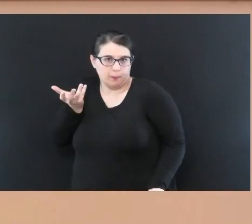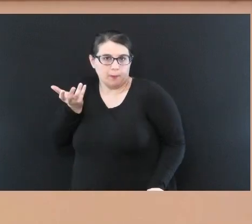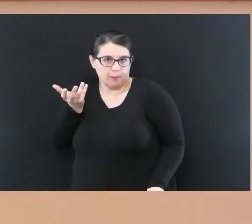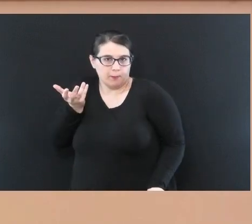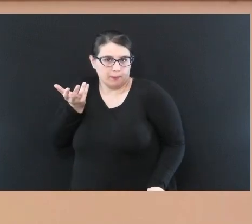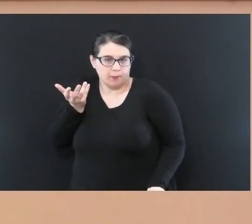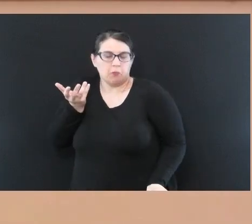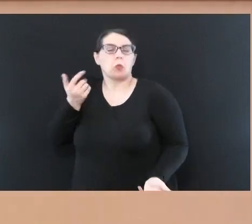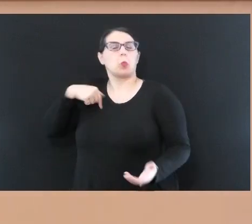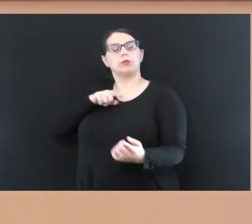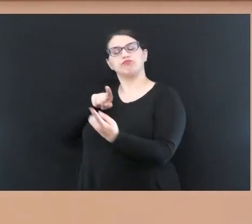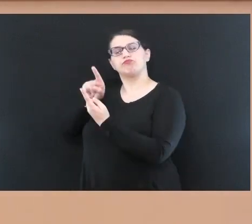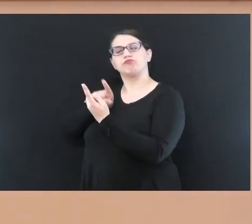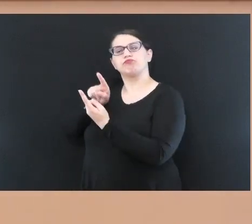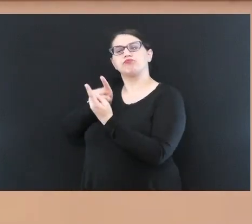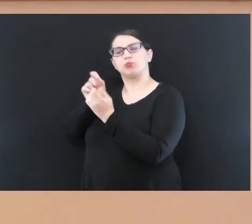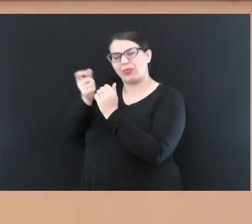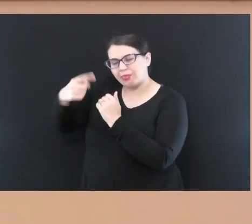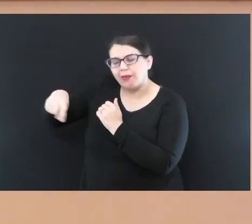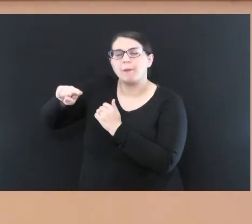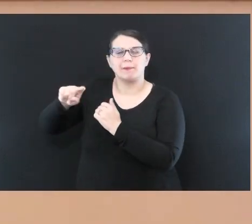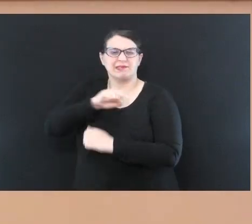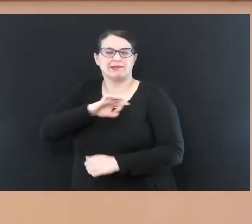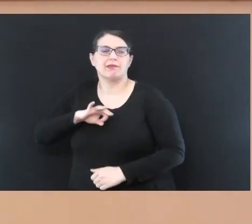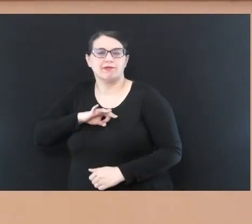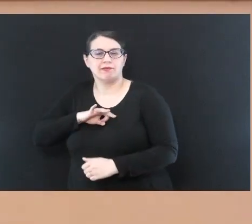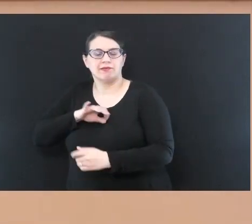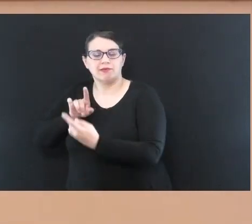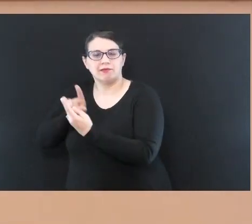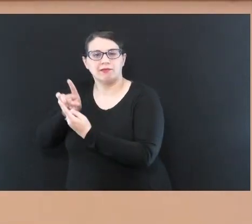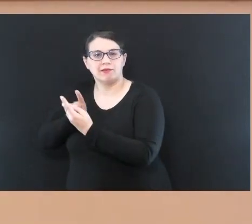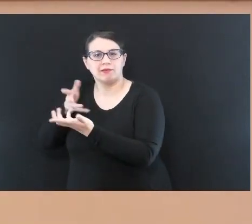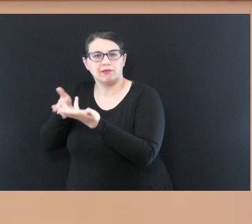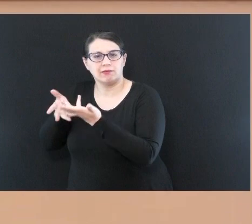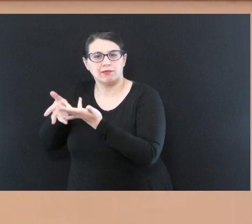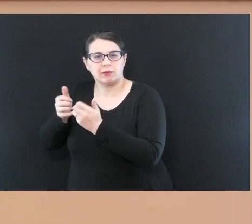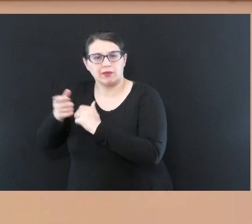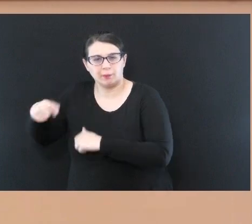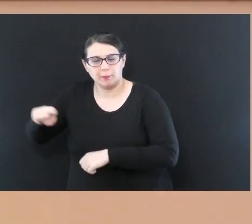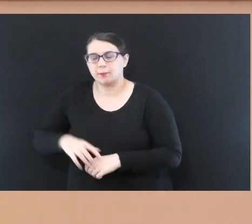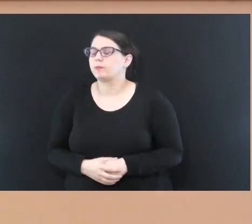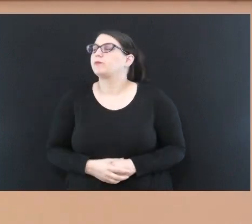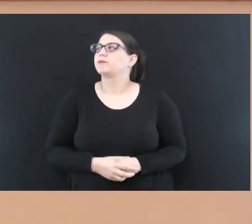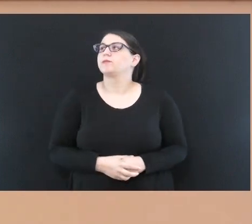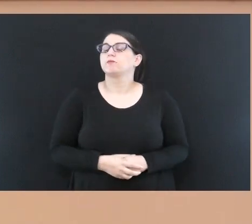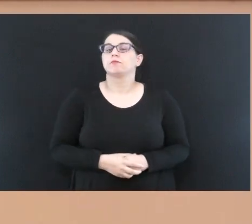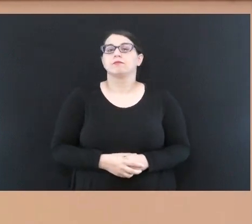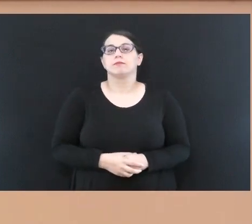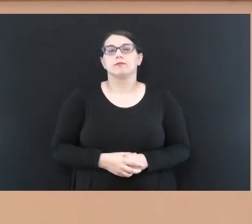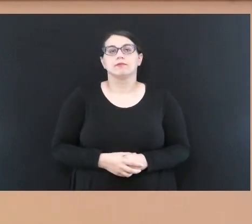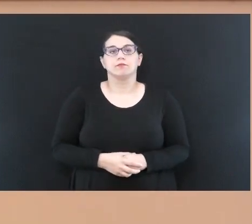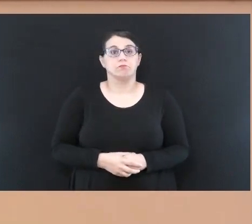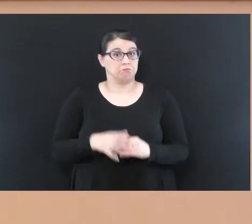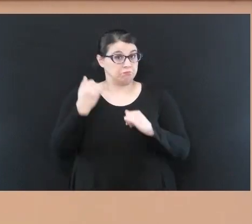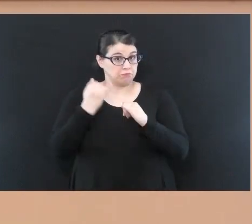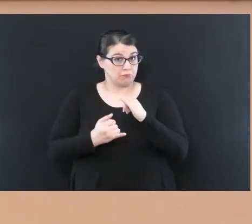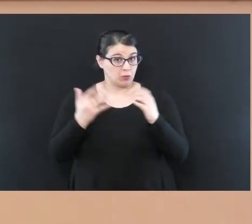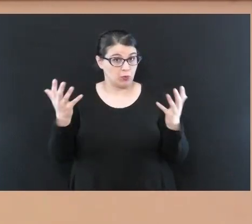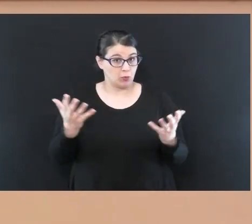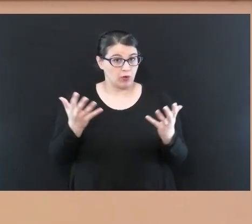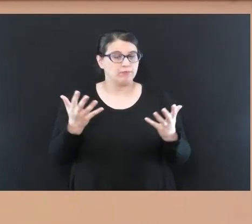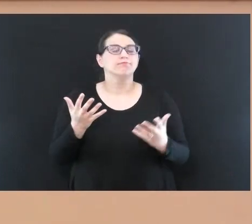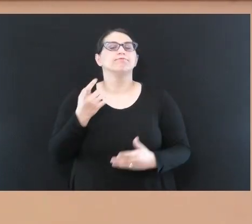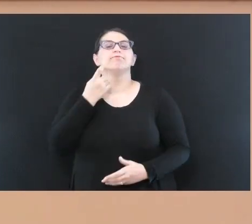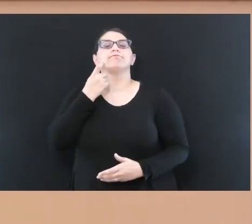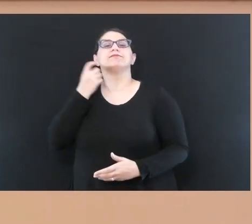staff person there. Also, last thing I want to do is this past Saturday, we welcome